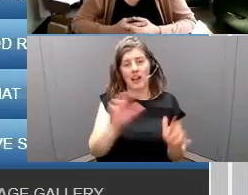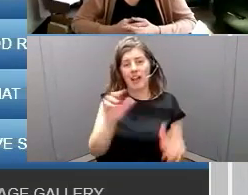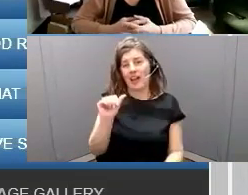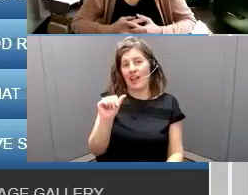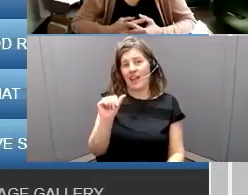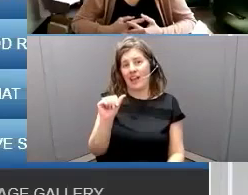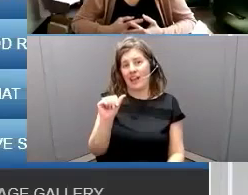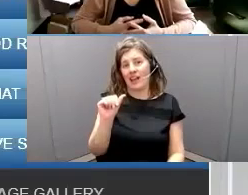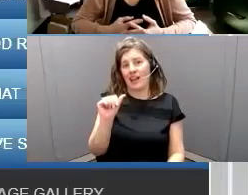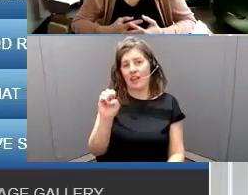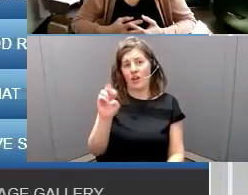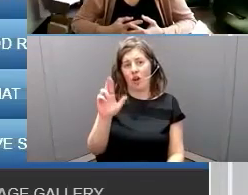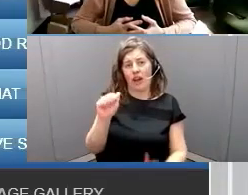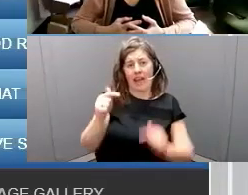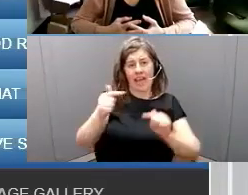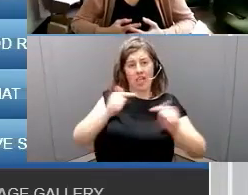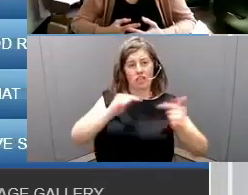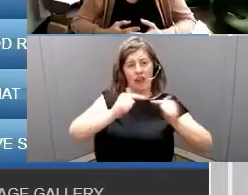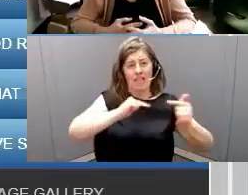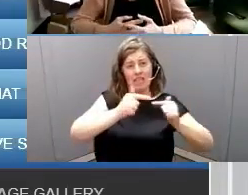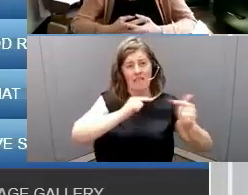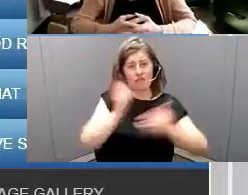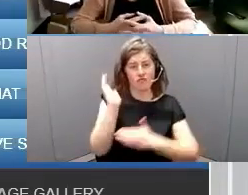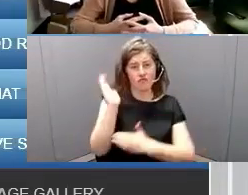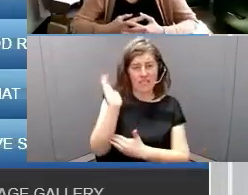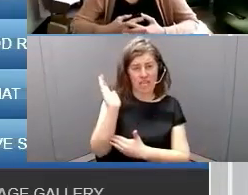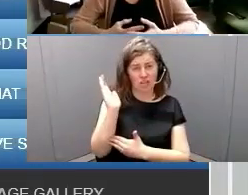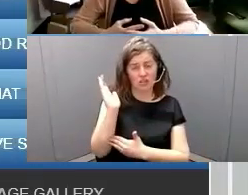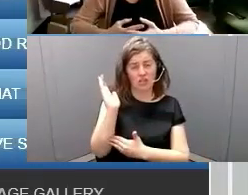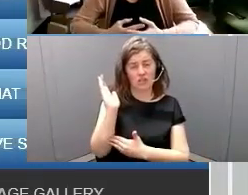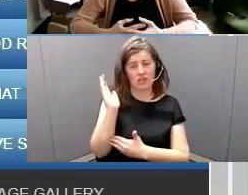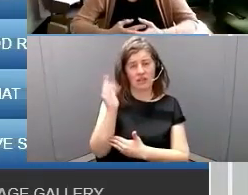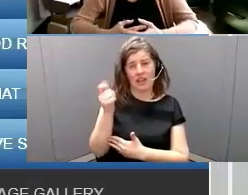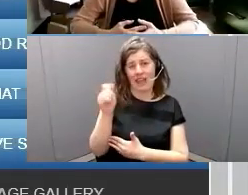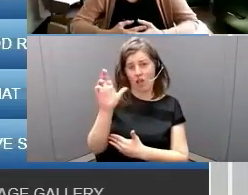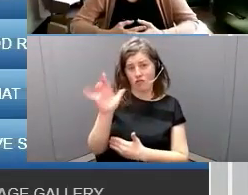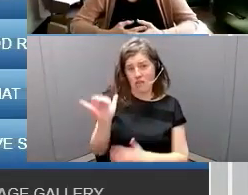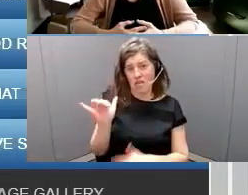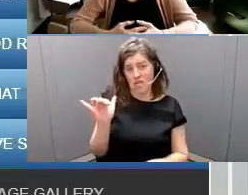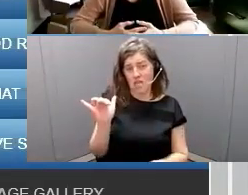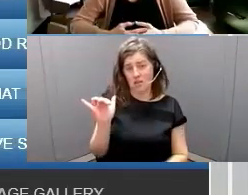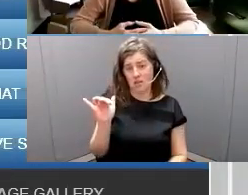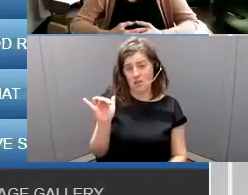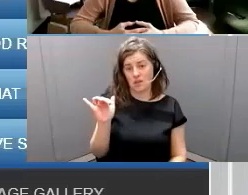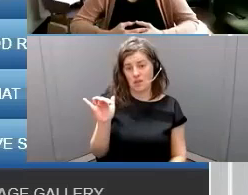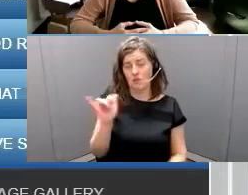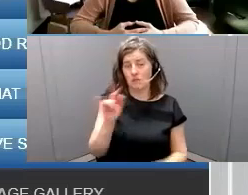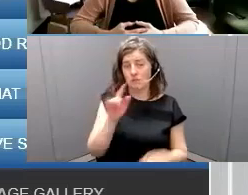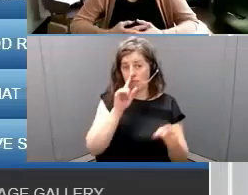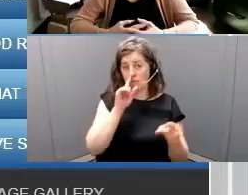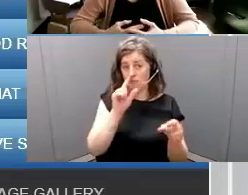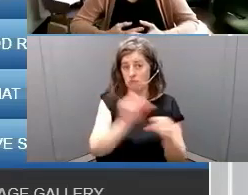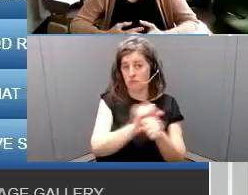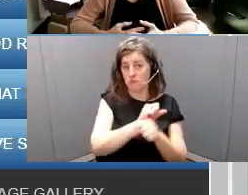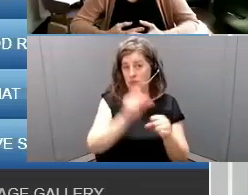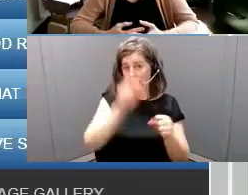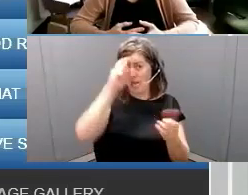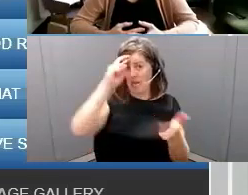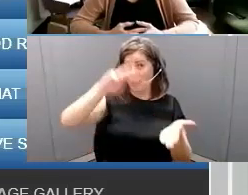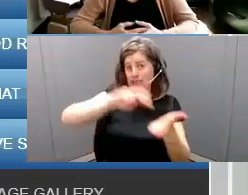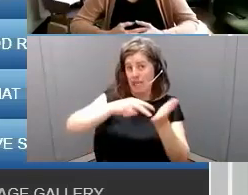ARA interactive presentation gallery is